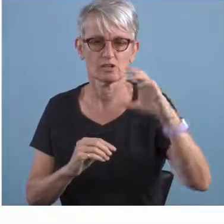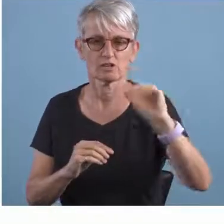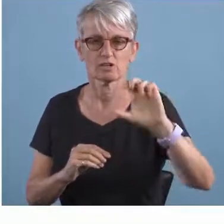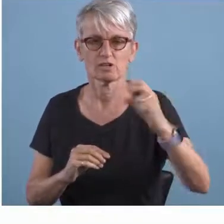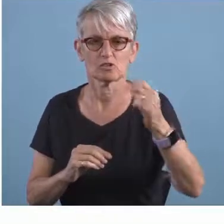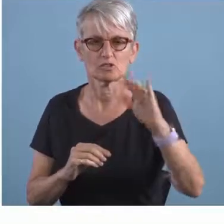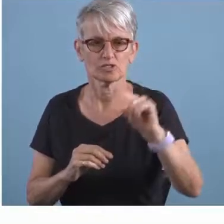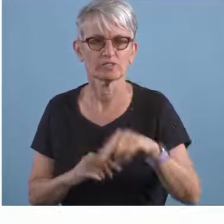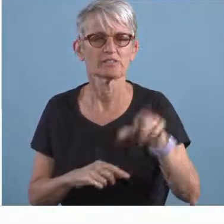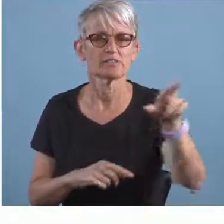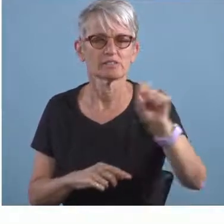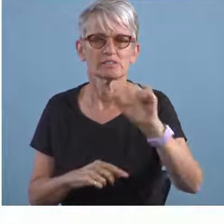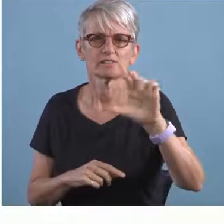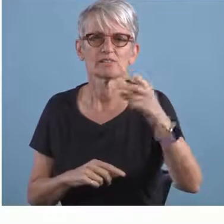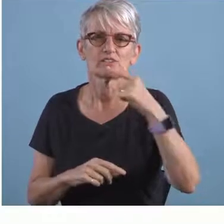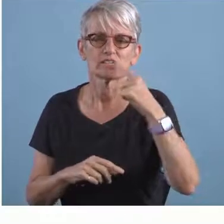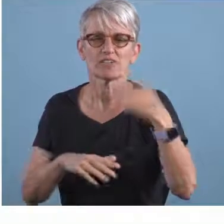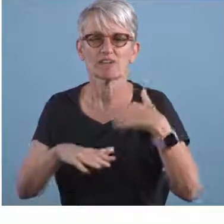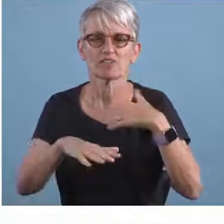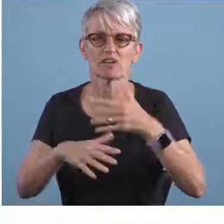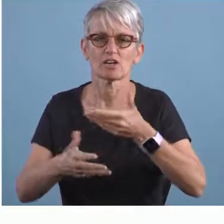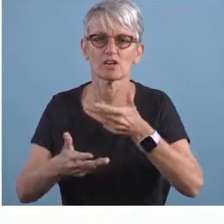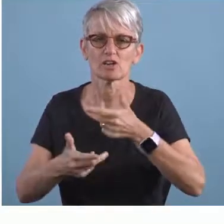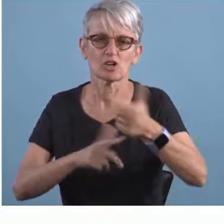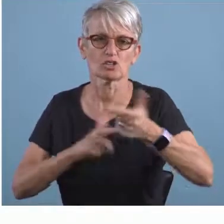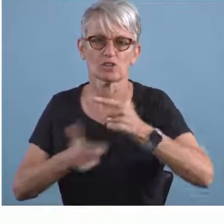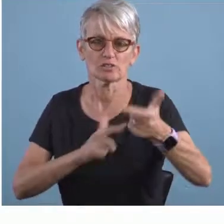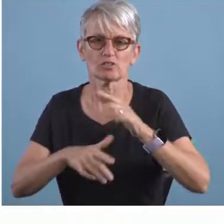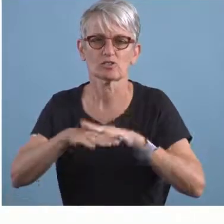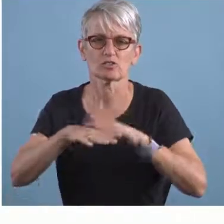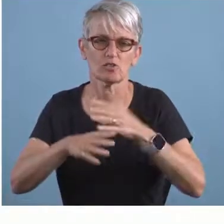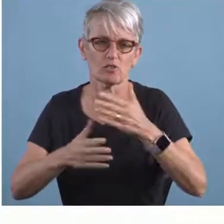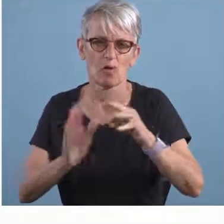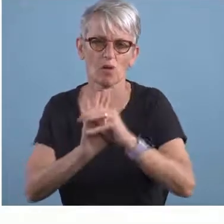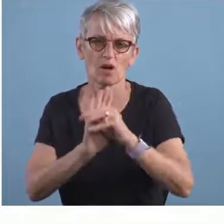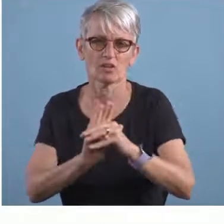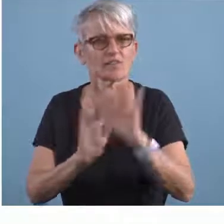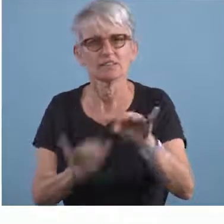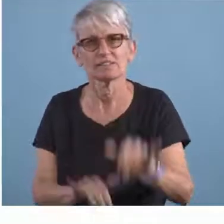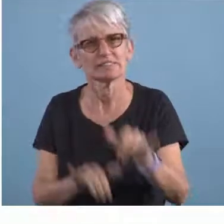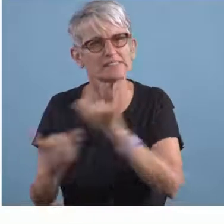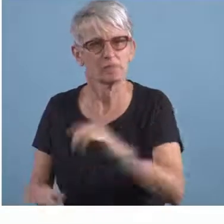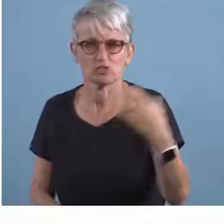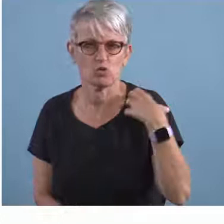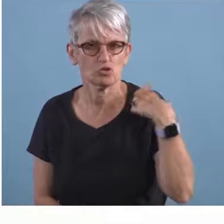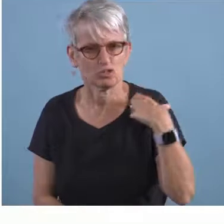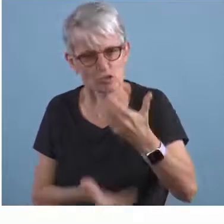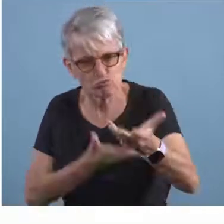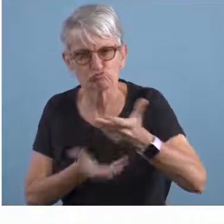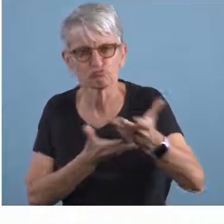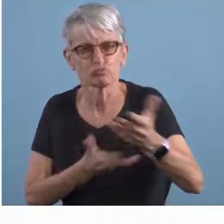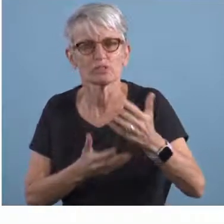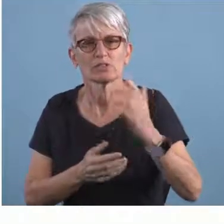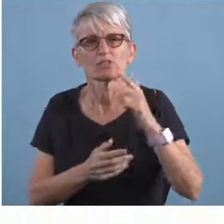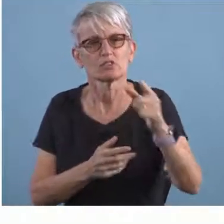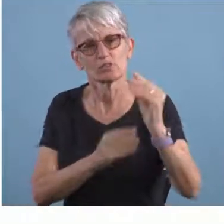shared with me that you have a consultative model, and a consultative model is kind of the same as coaching. You're going to be teaching